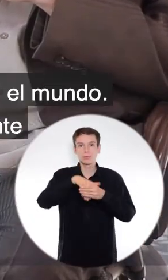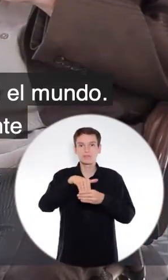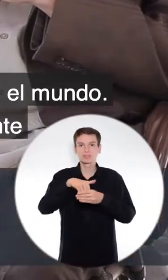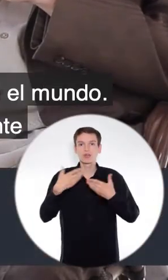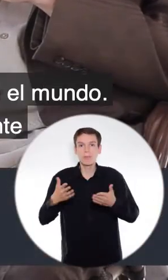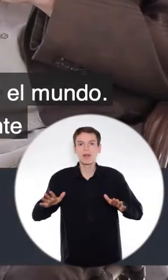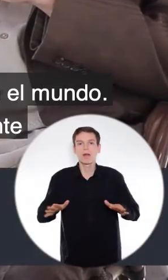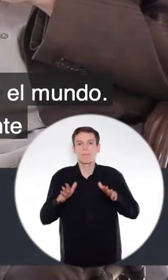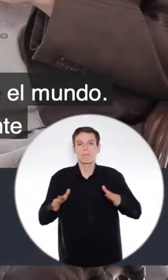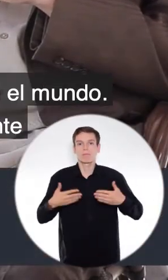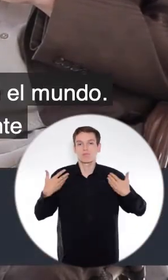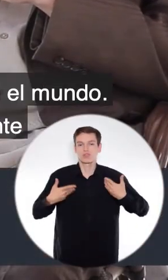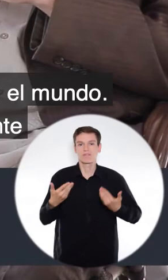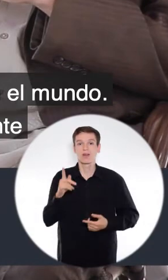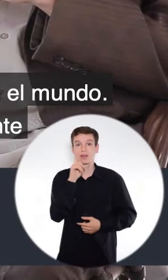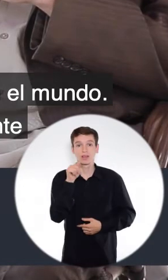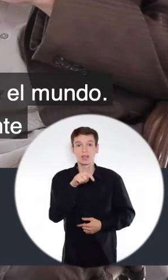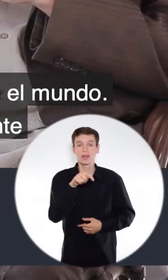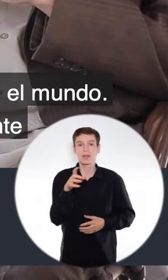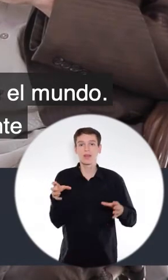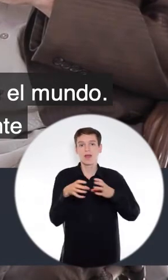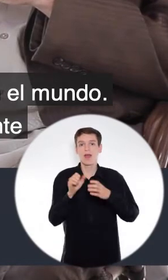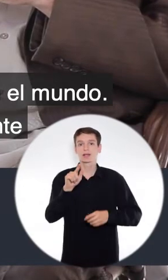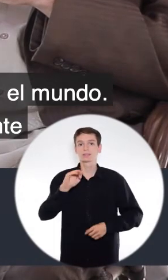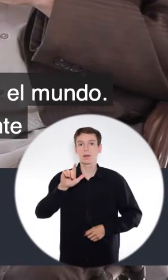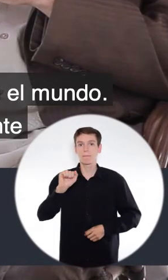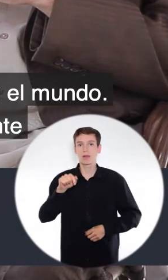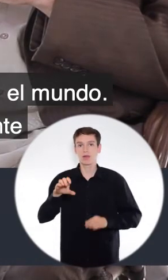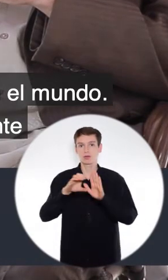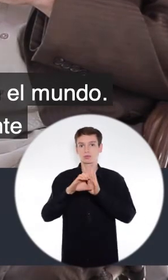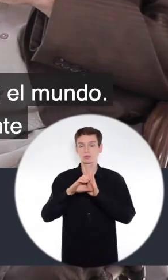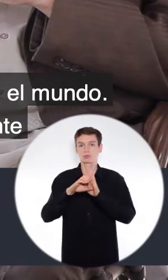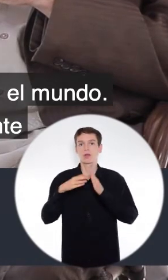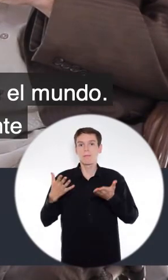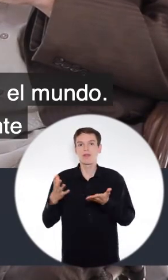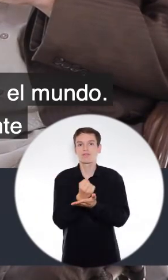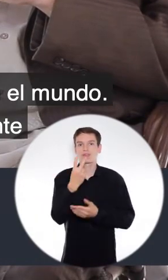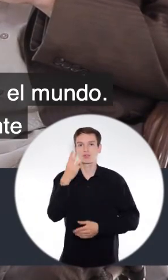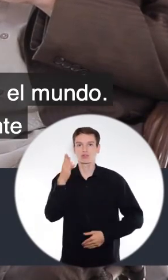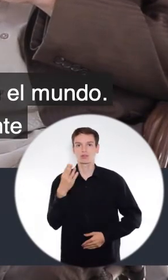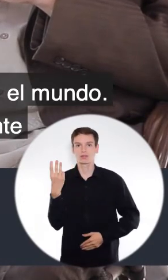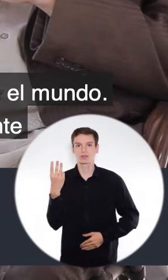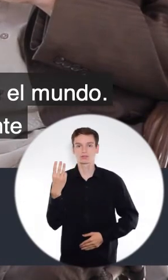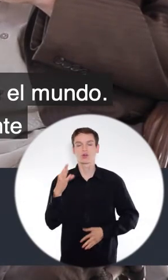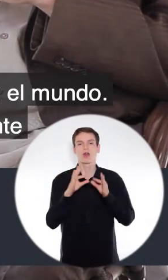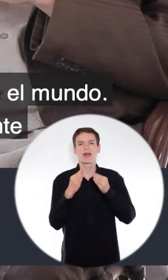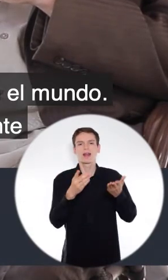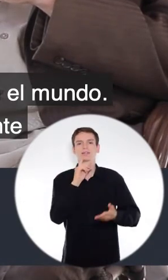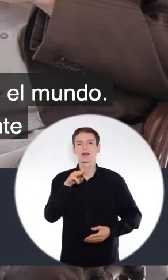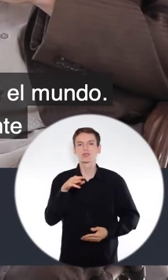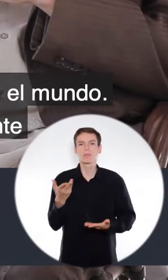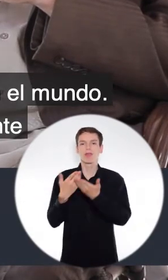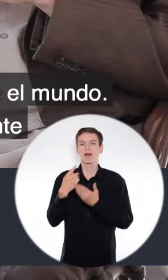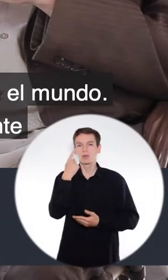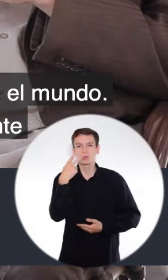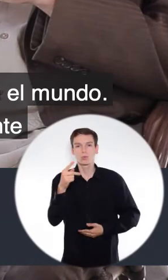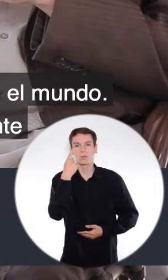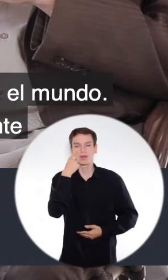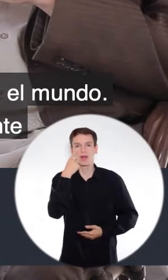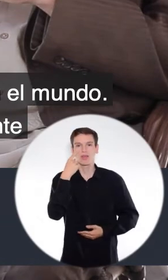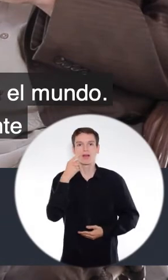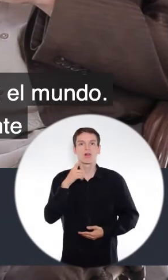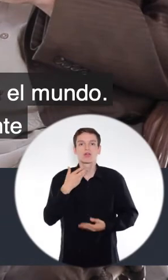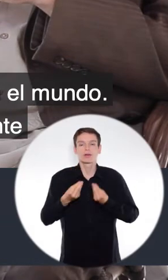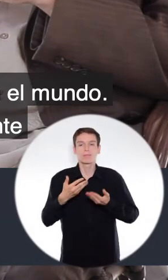think. Well, Tom, thank you for your fascinating summary of what's going on around the